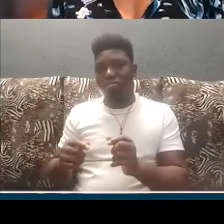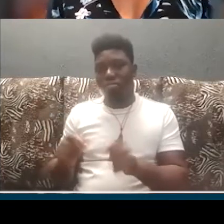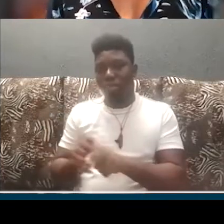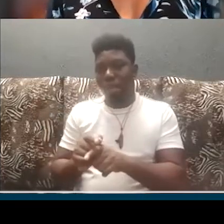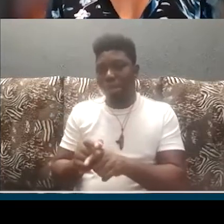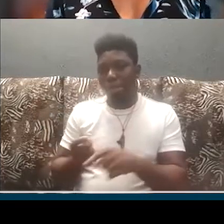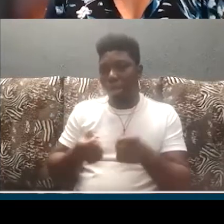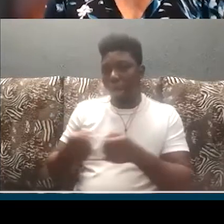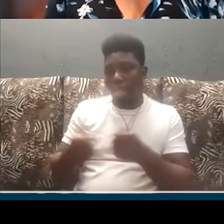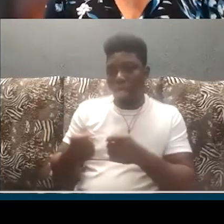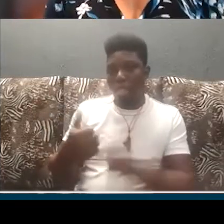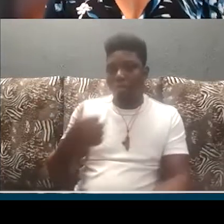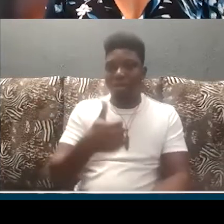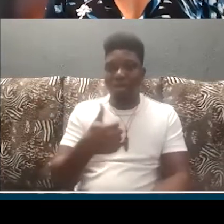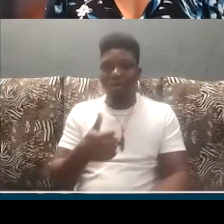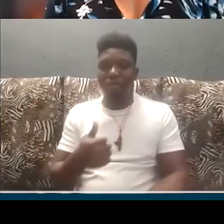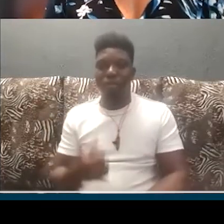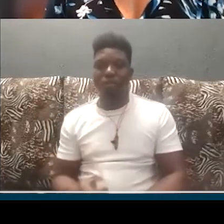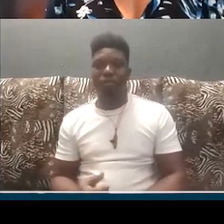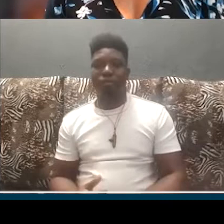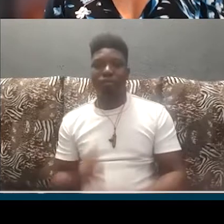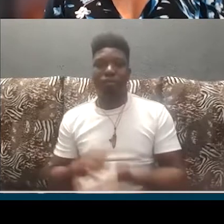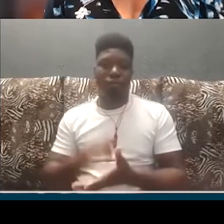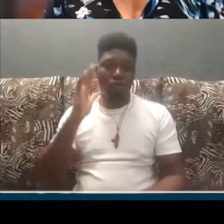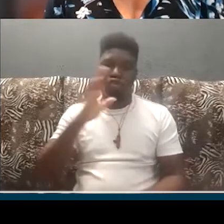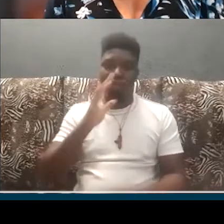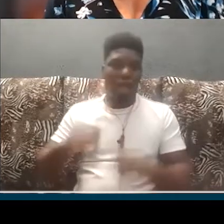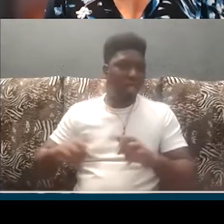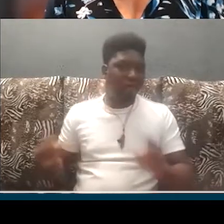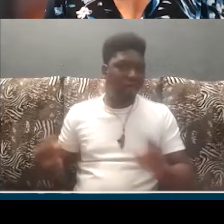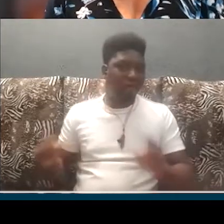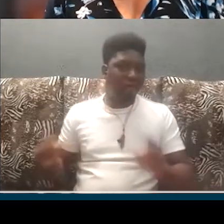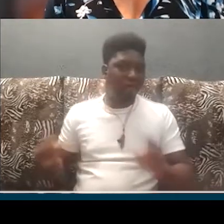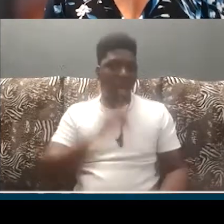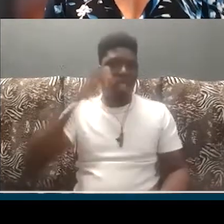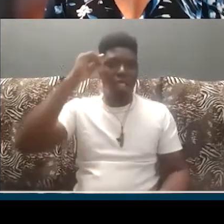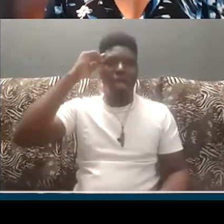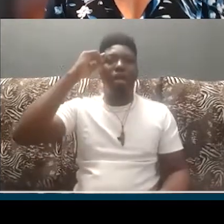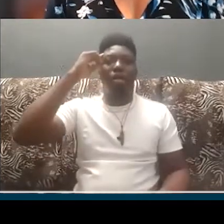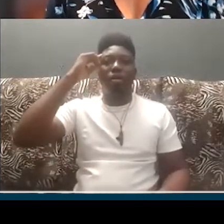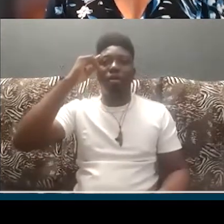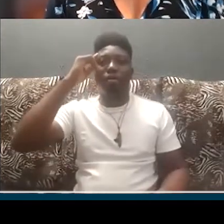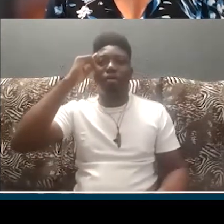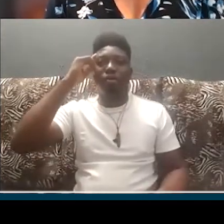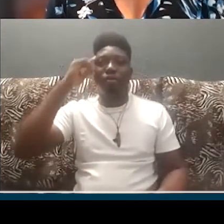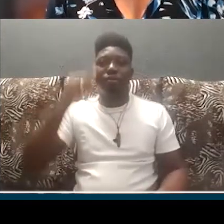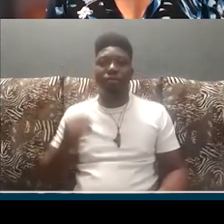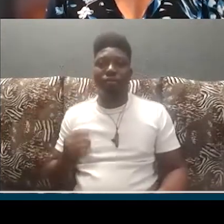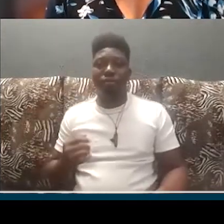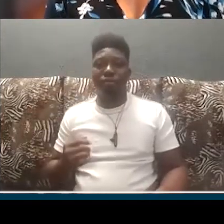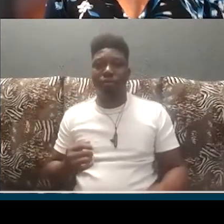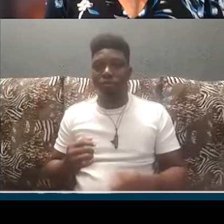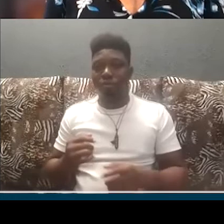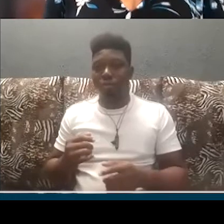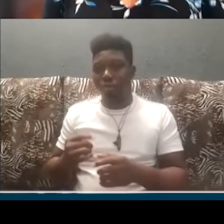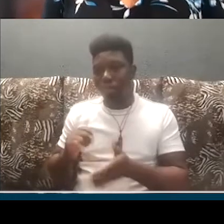that will be different. So I think that when society tries